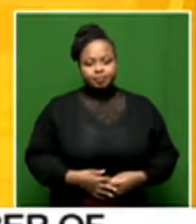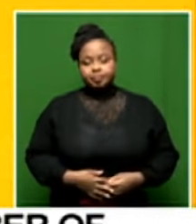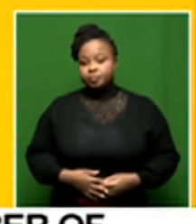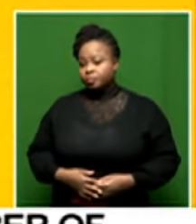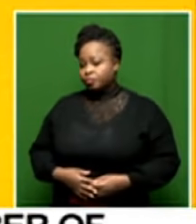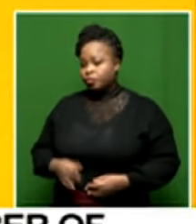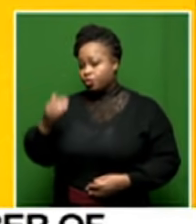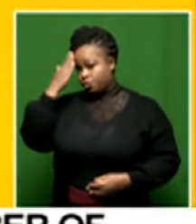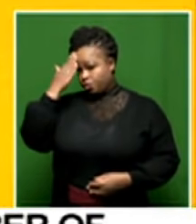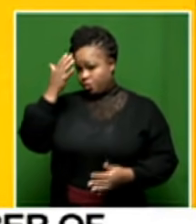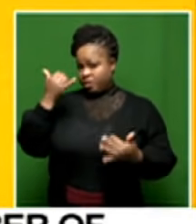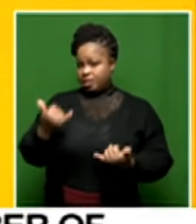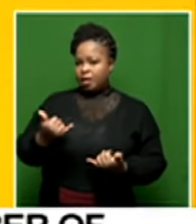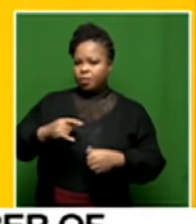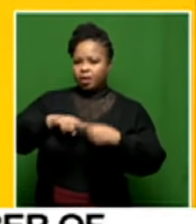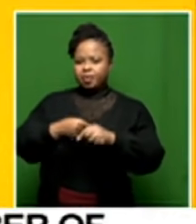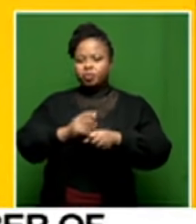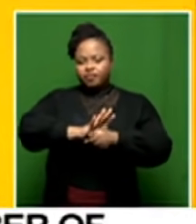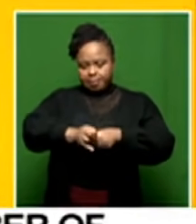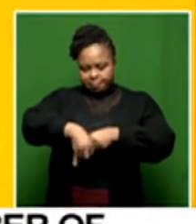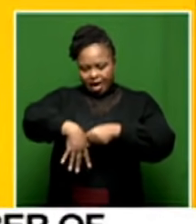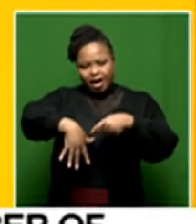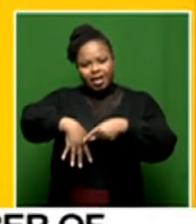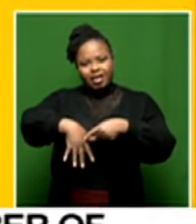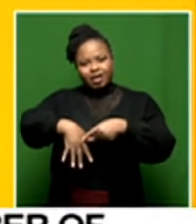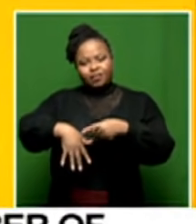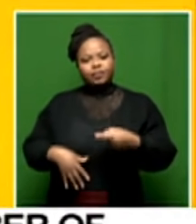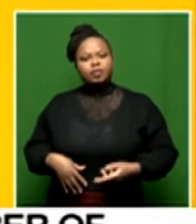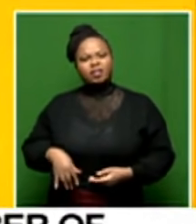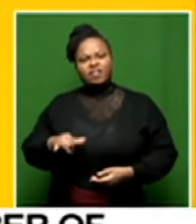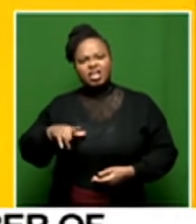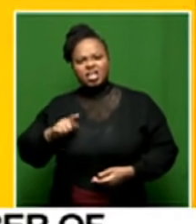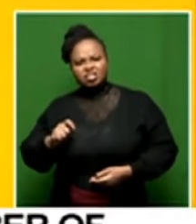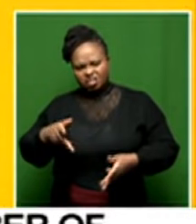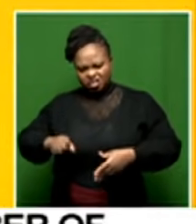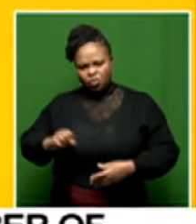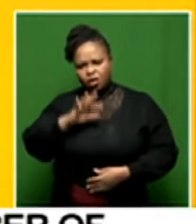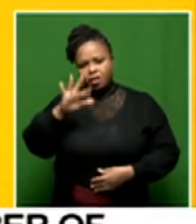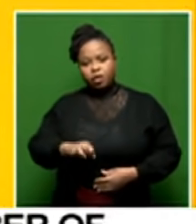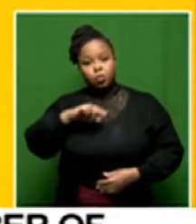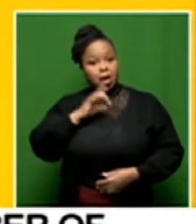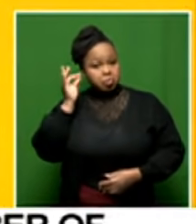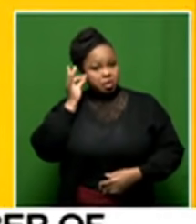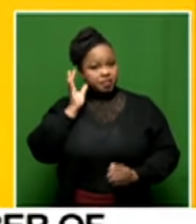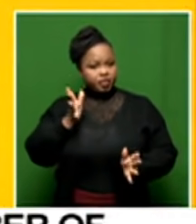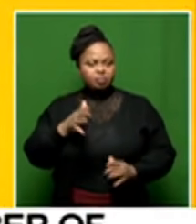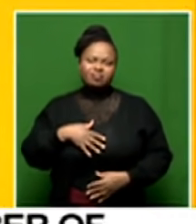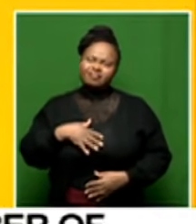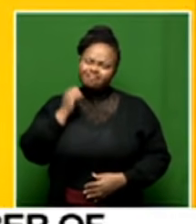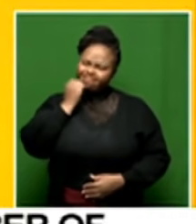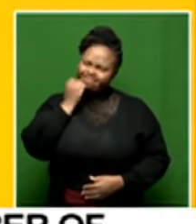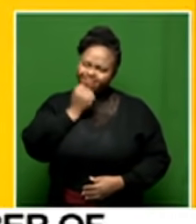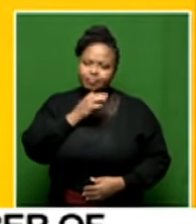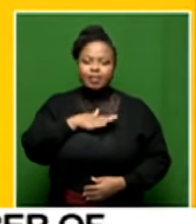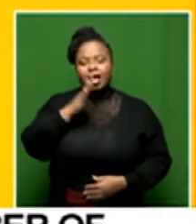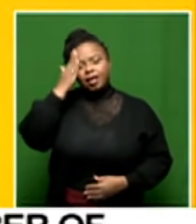yet on the current strain that we are having in South Africa? Because, I mean, we had heard, and please forgive me, I know